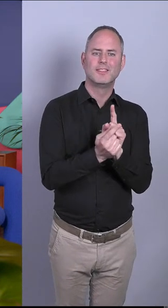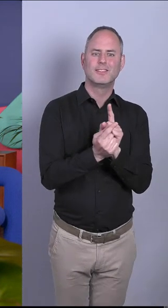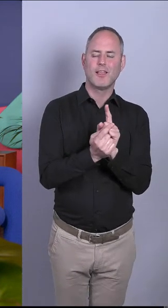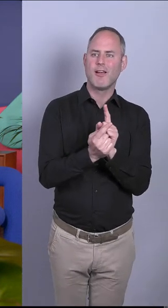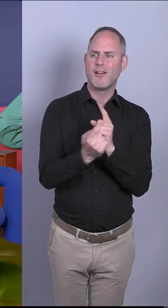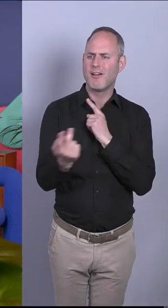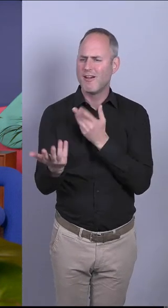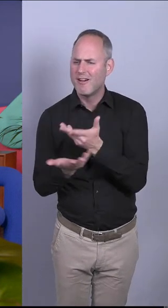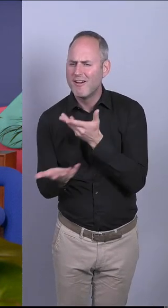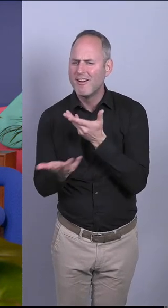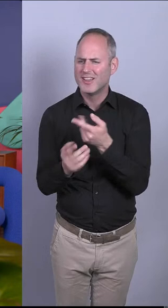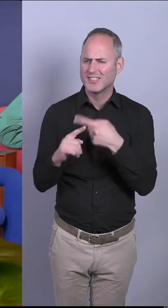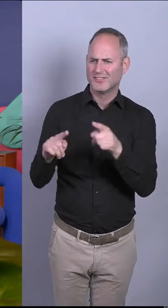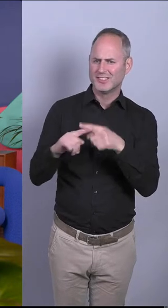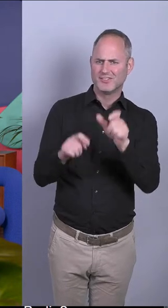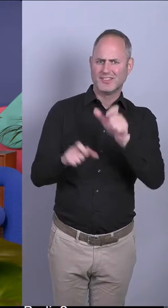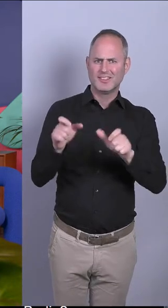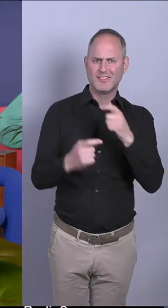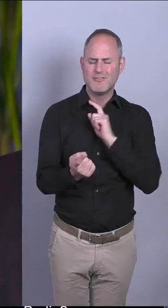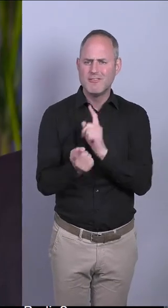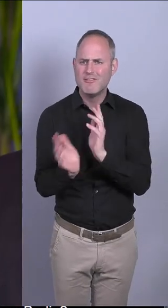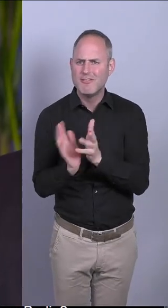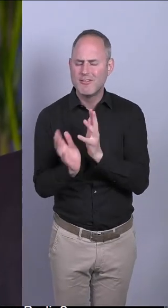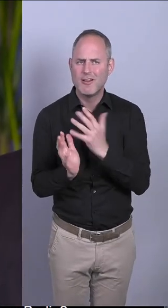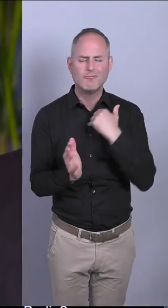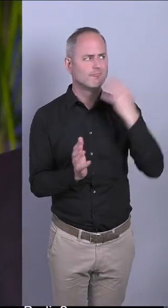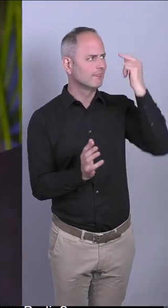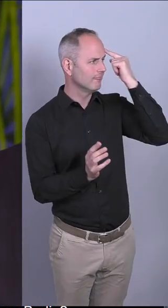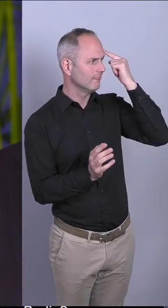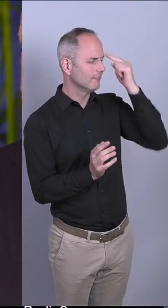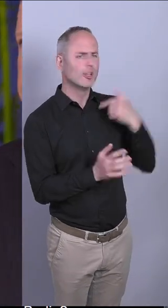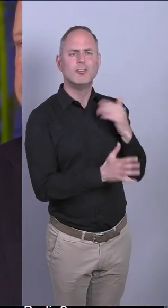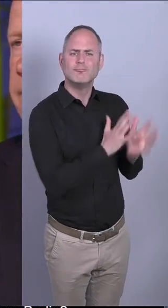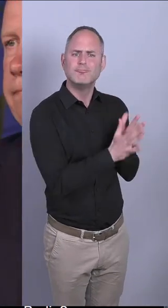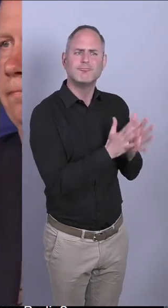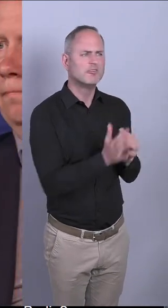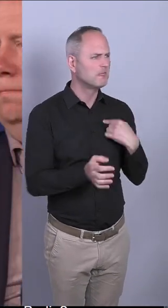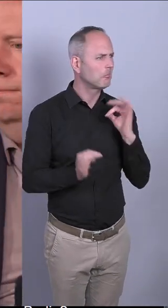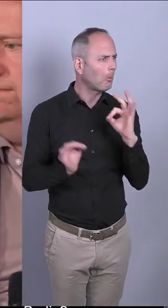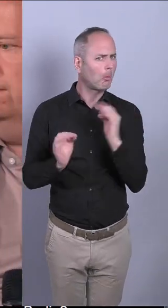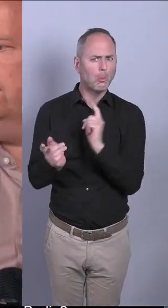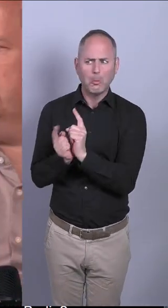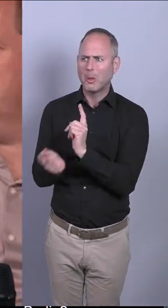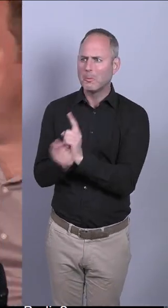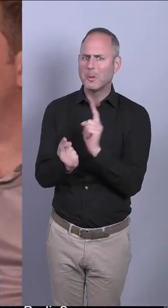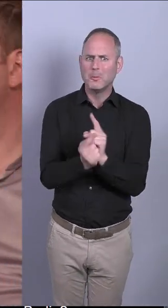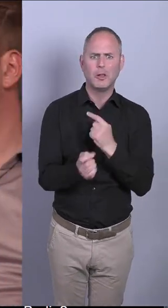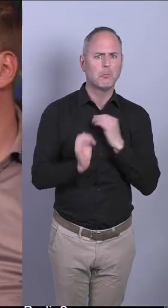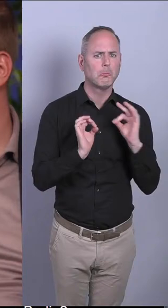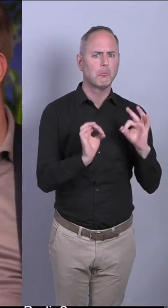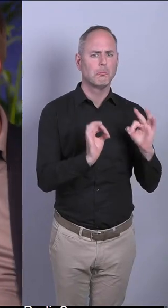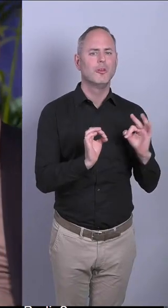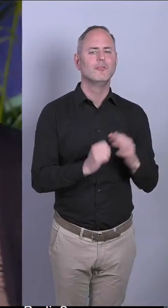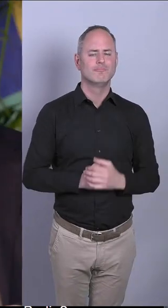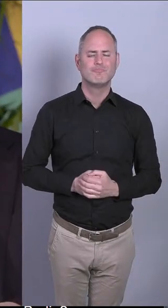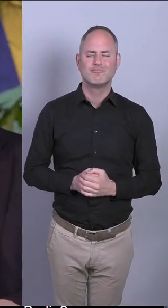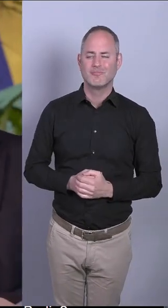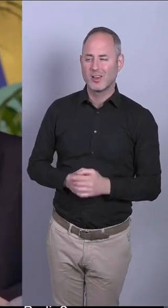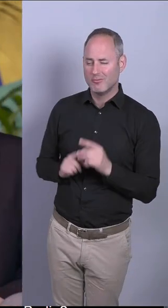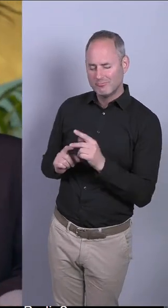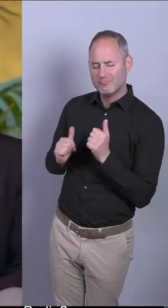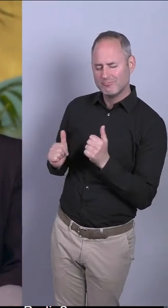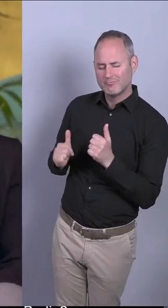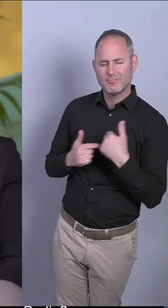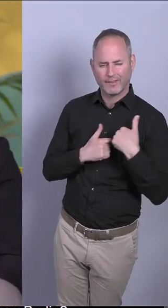they can carry this spirit into other events. I think this is what Jan Hals has said. We want volunteers not only to